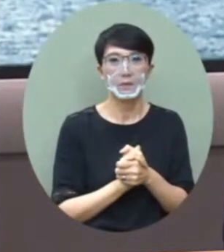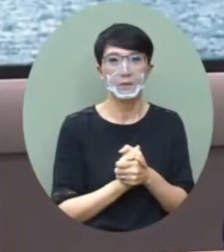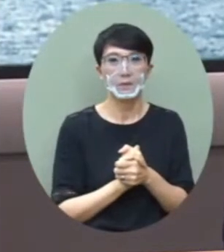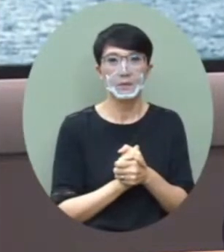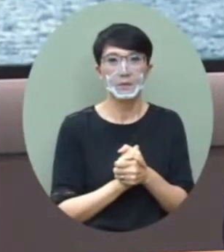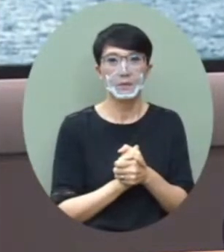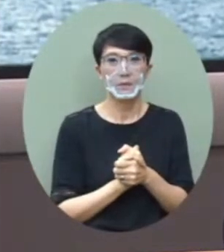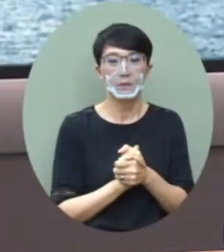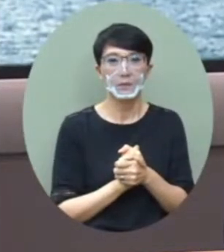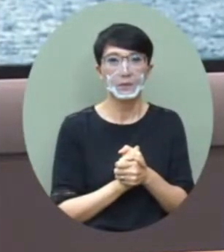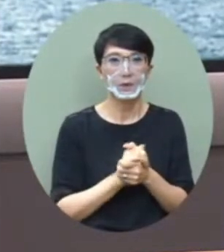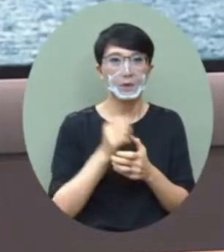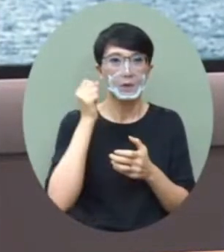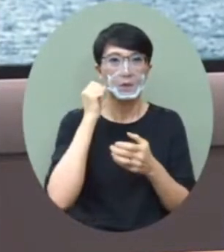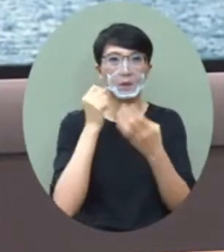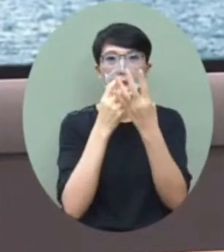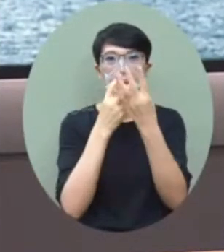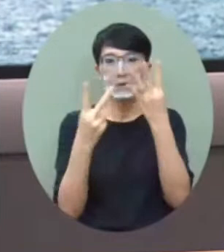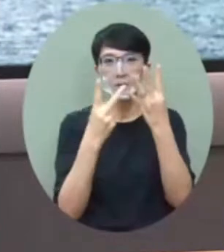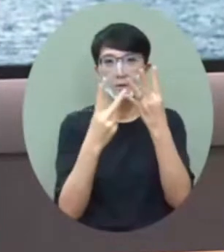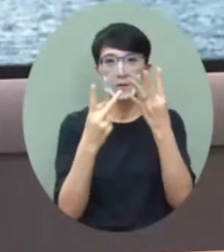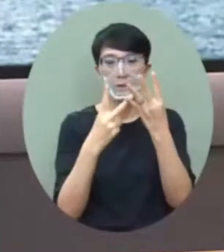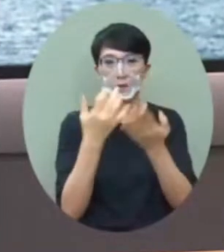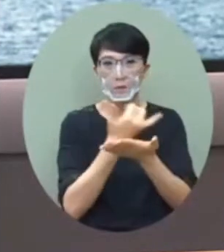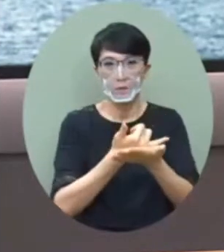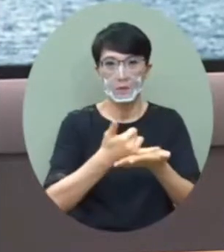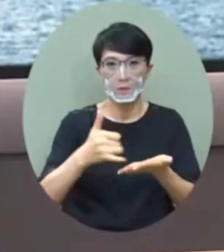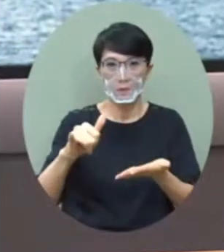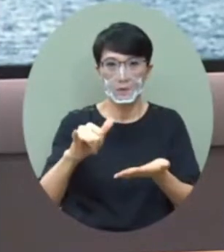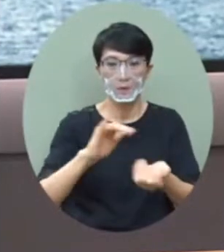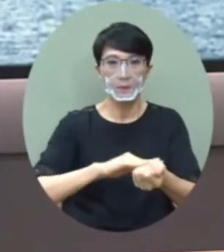is a 40-year-old patient who passed away.